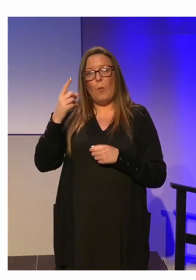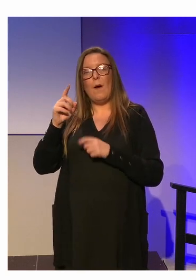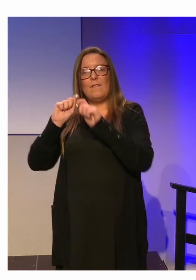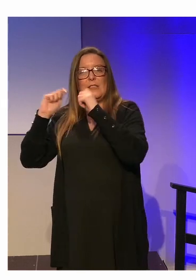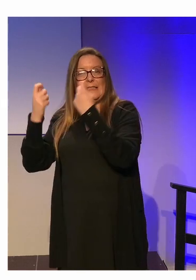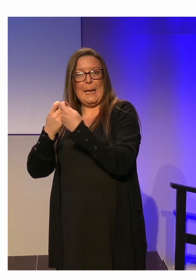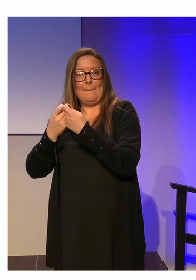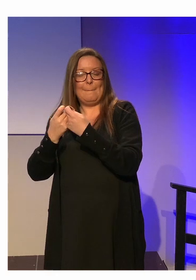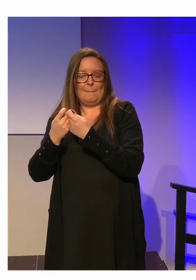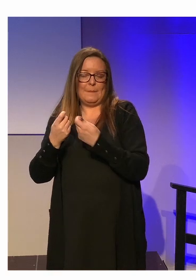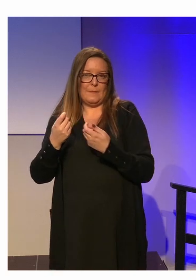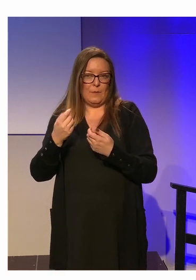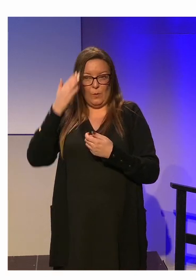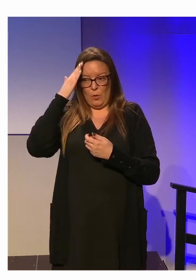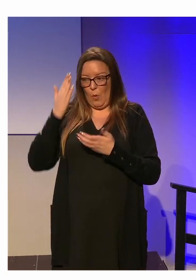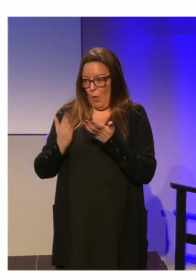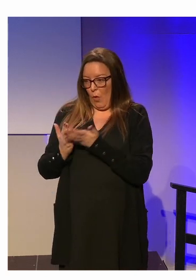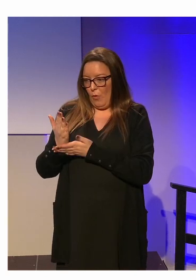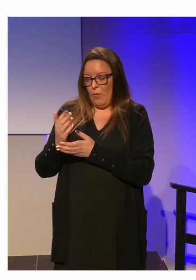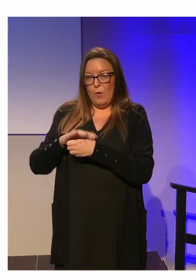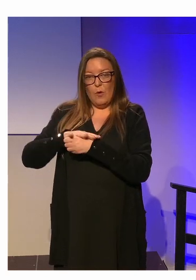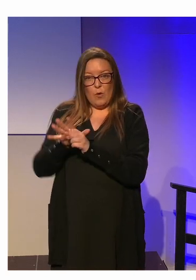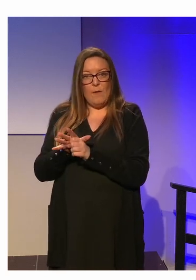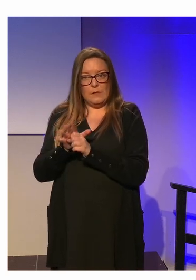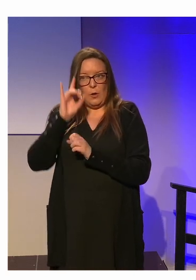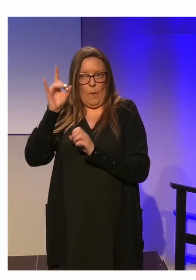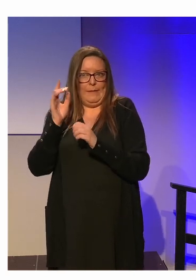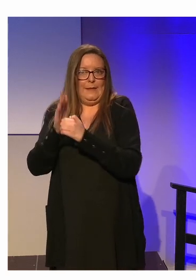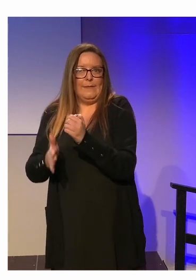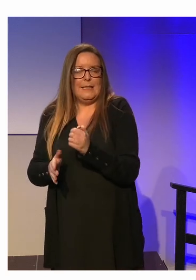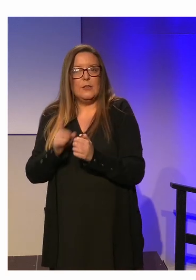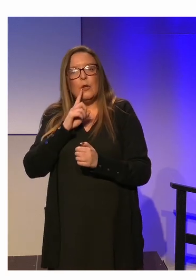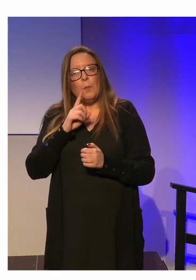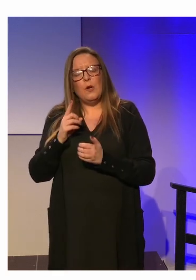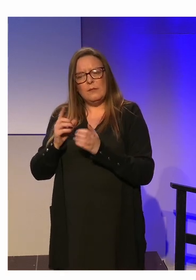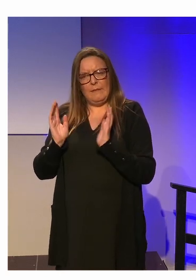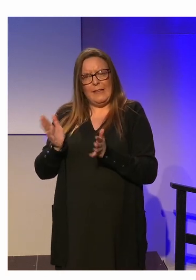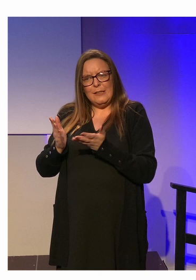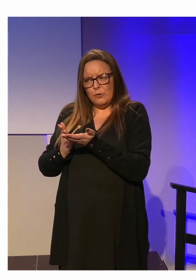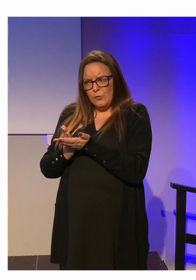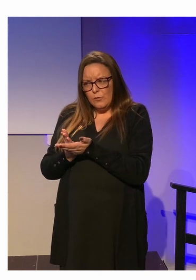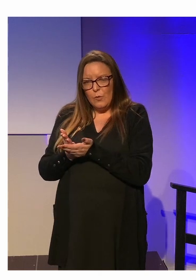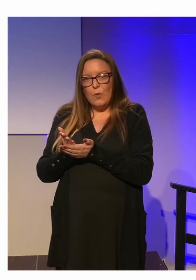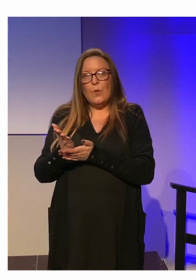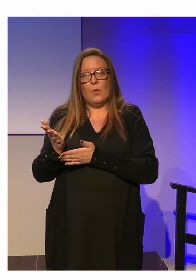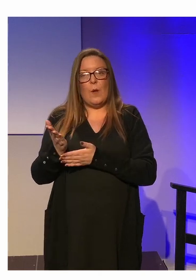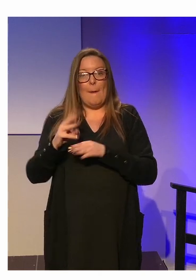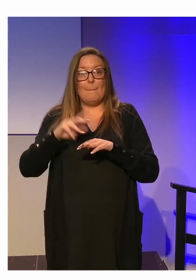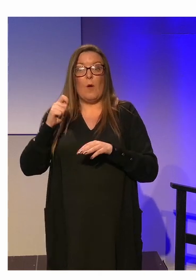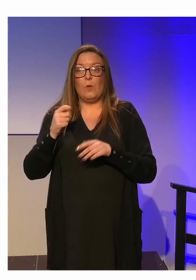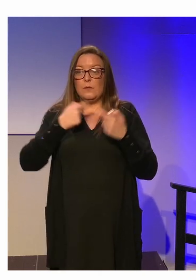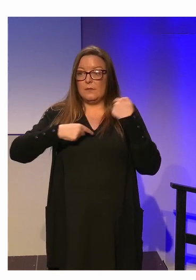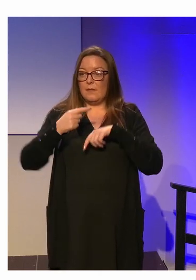all been through this pandemic. We hope we're fully through it, I suppose. But we have been through it where most of us